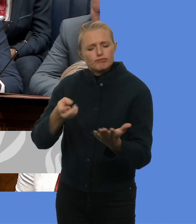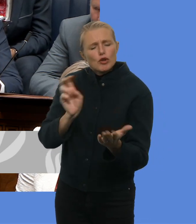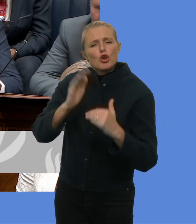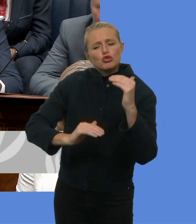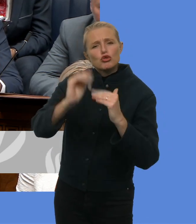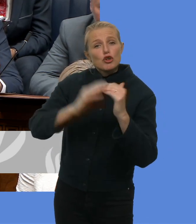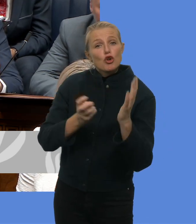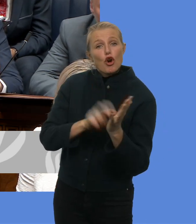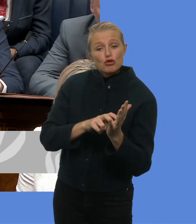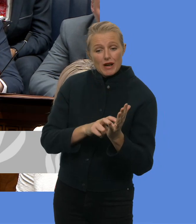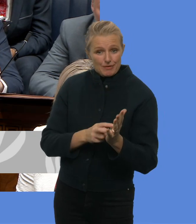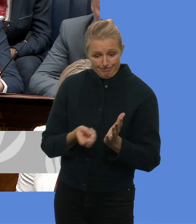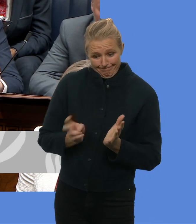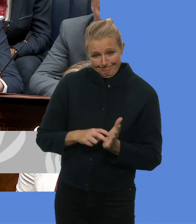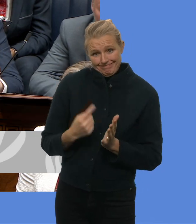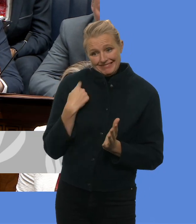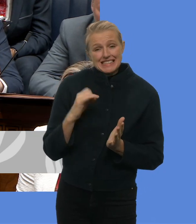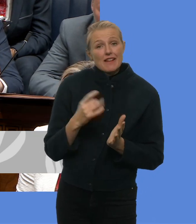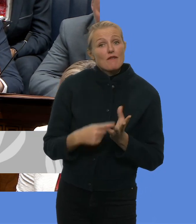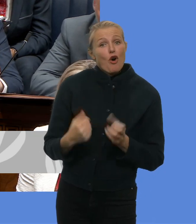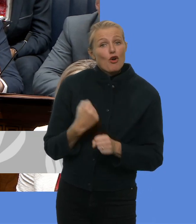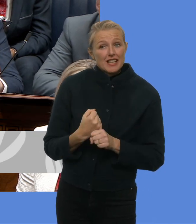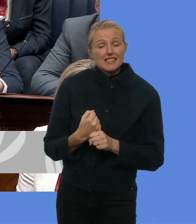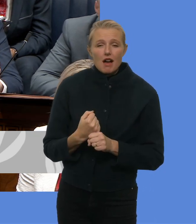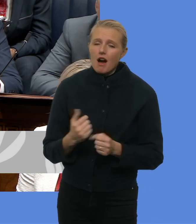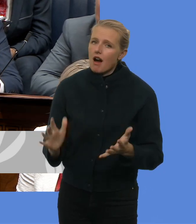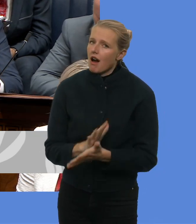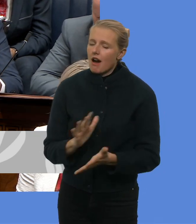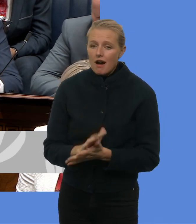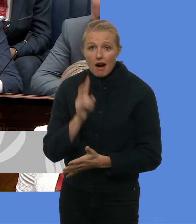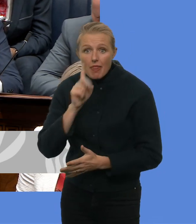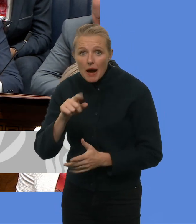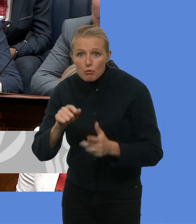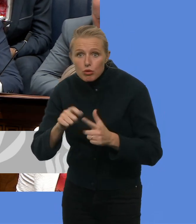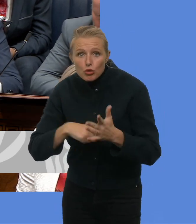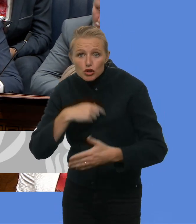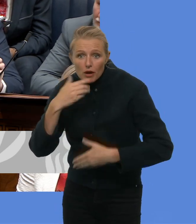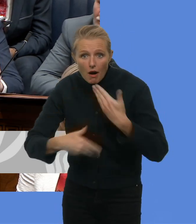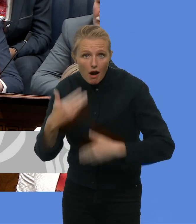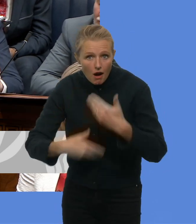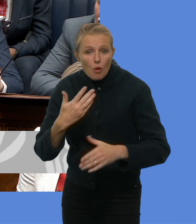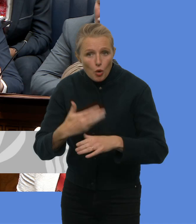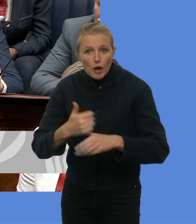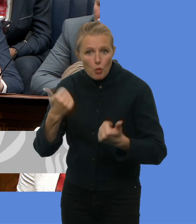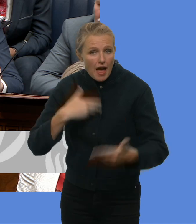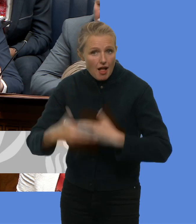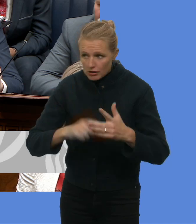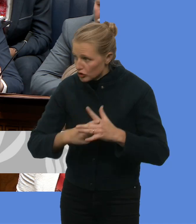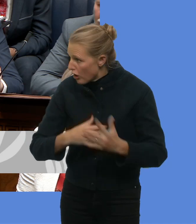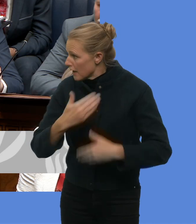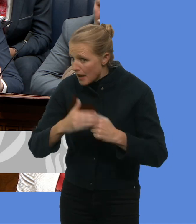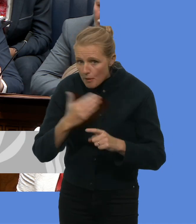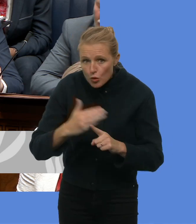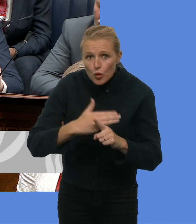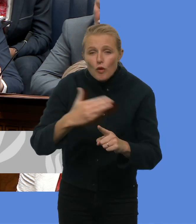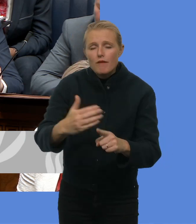7th of August this year, and I'm delighted to confirm that the programme is progressing at pace and my officials are fully engaging with all of the stakeholders around